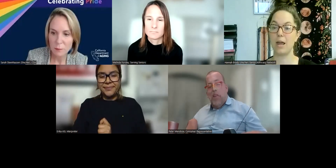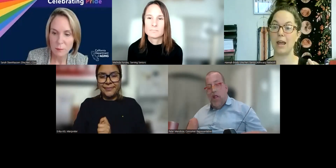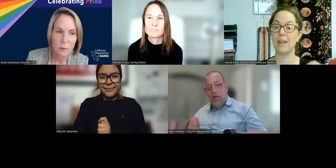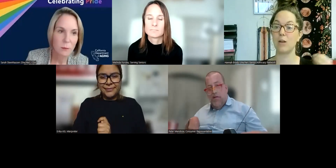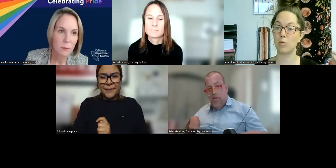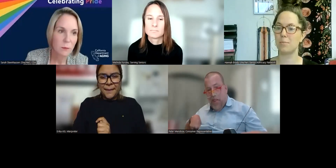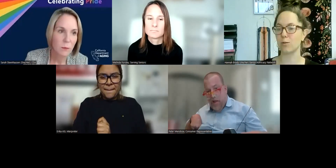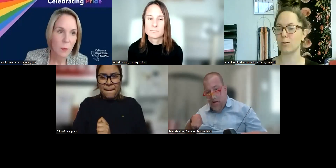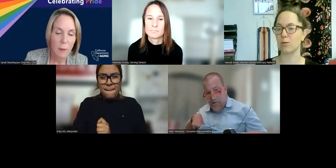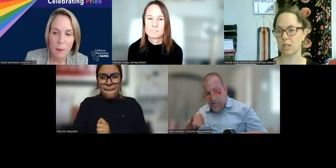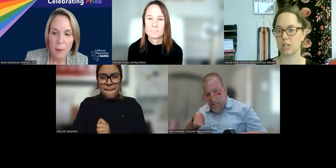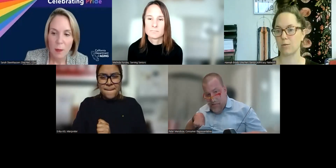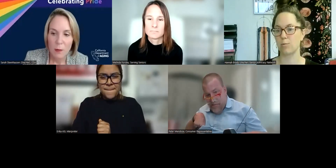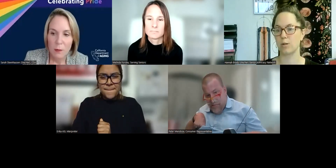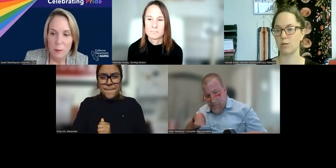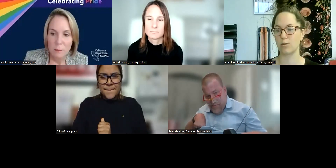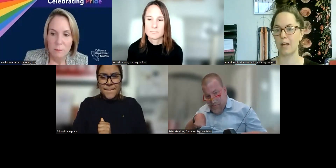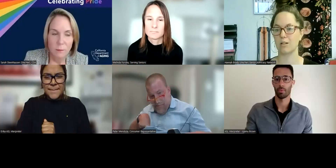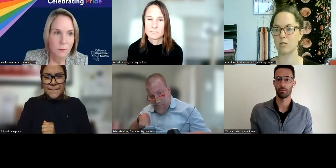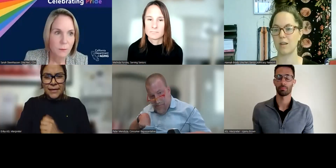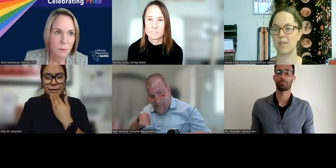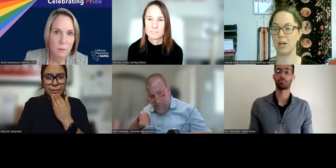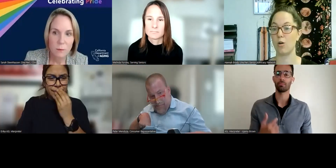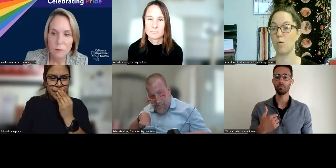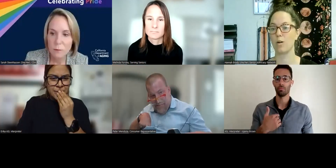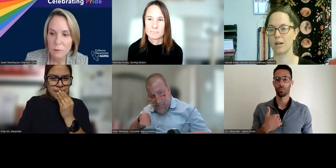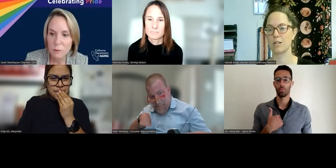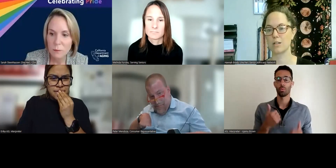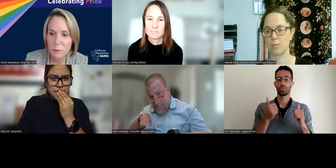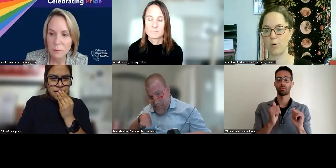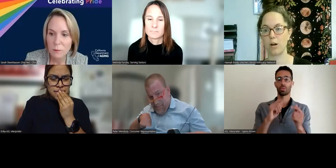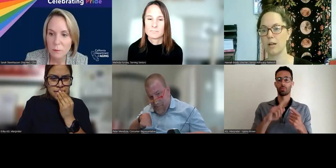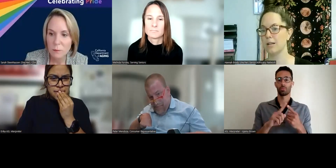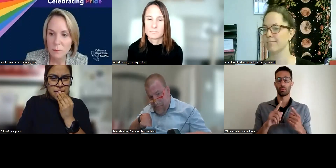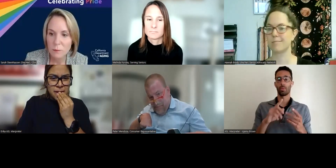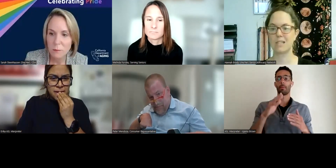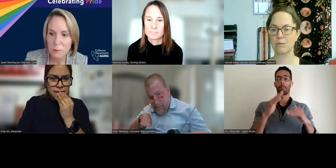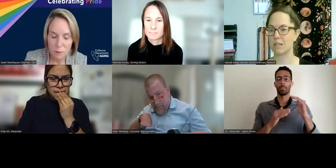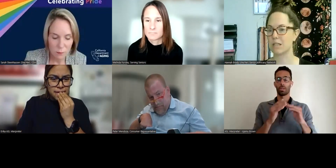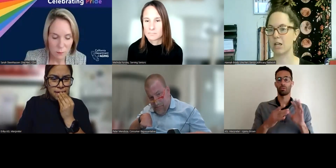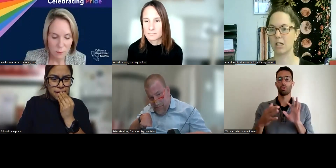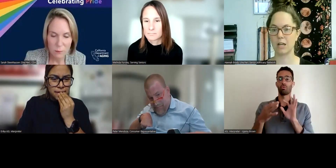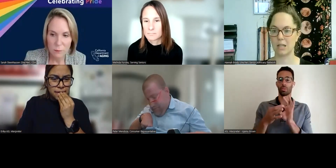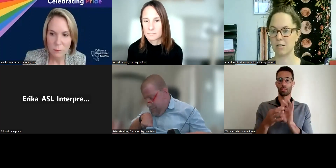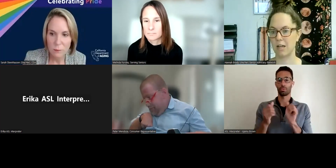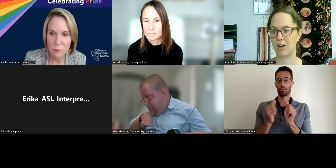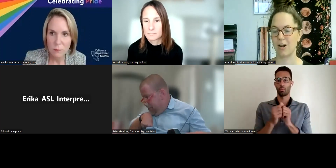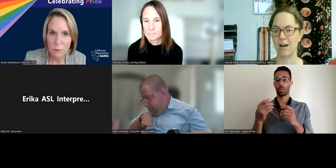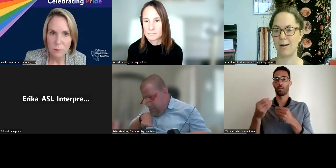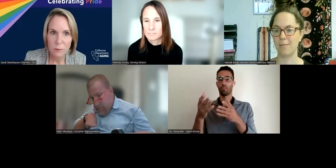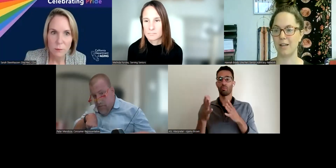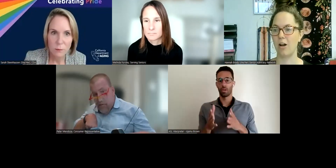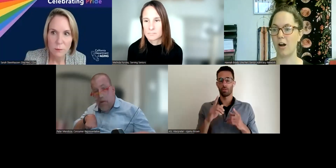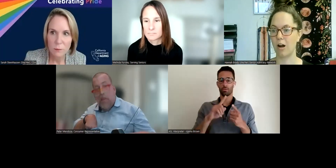us, and then we build relationship with those providers so that they know we're there to support 6 months later, a year